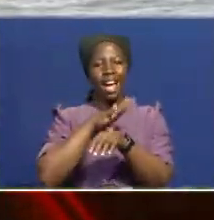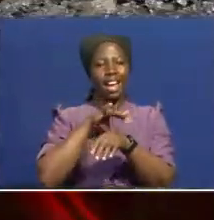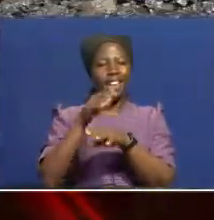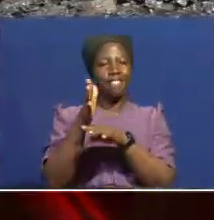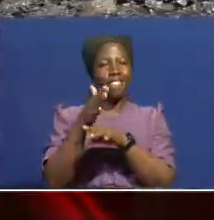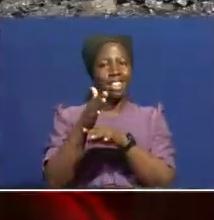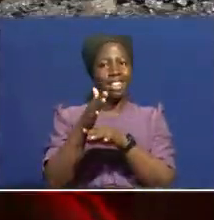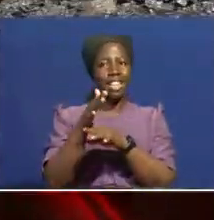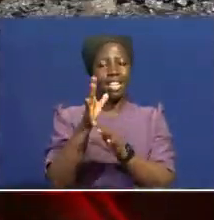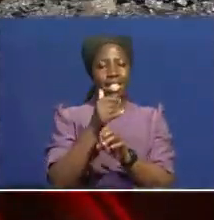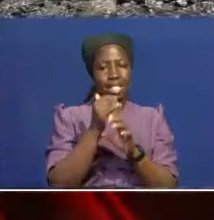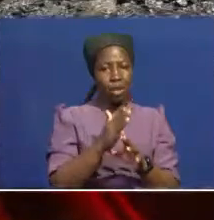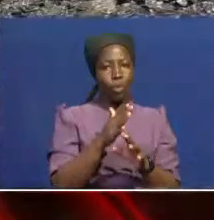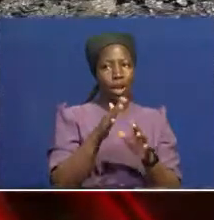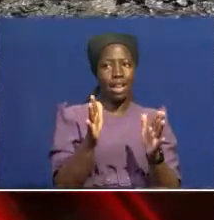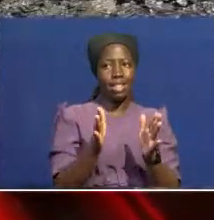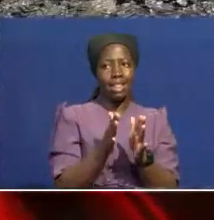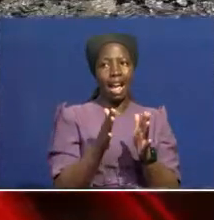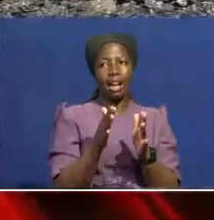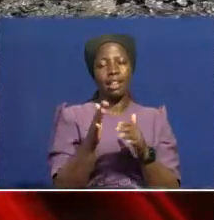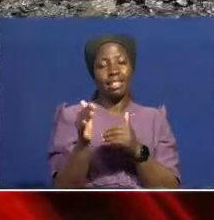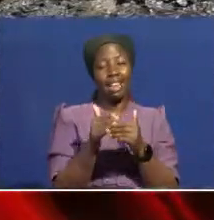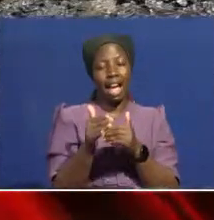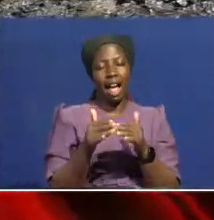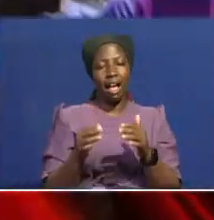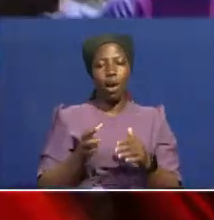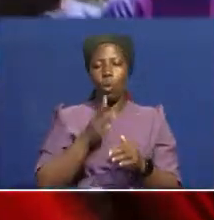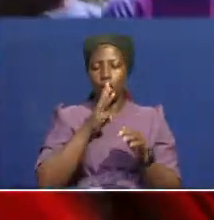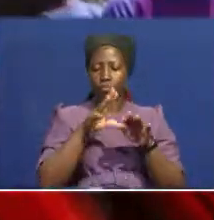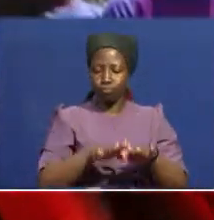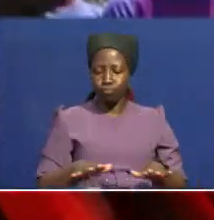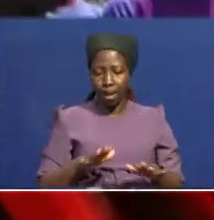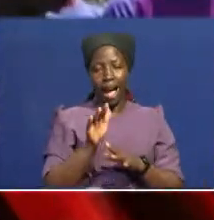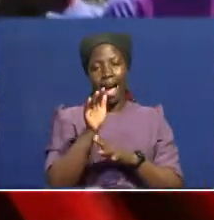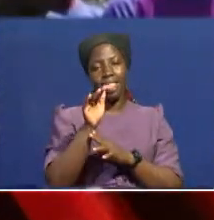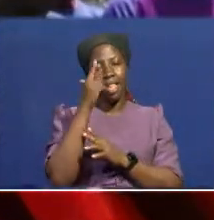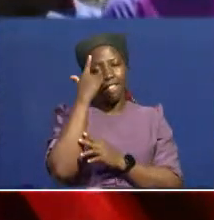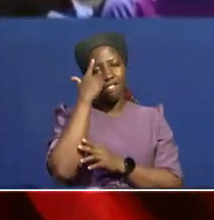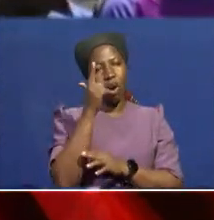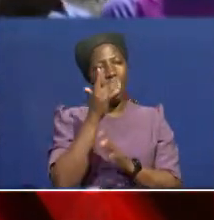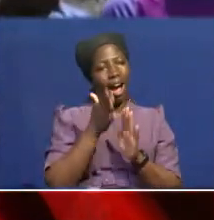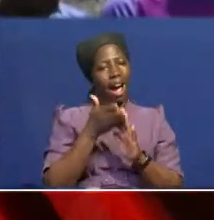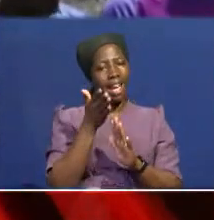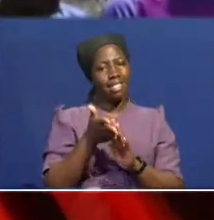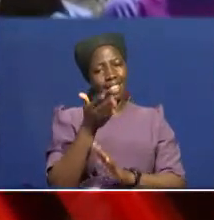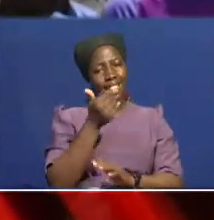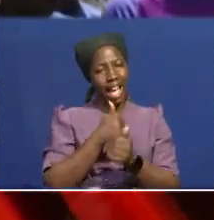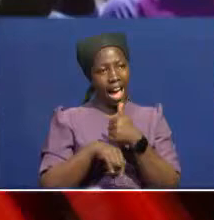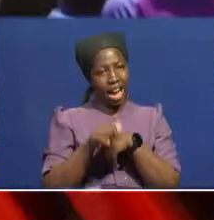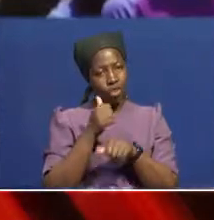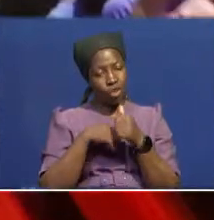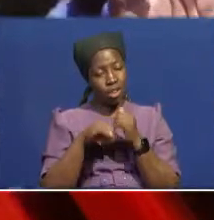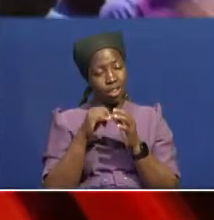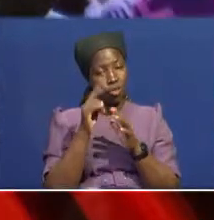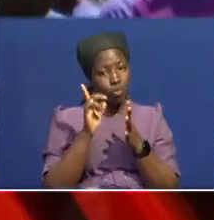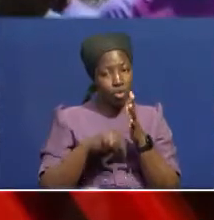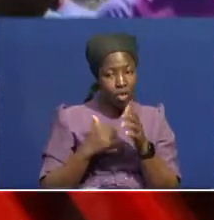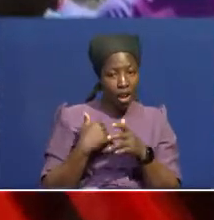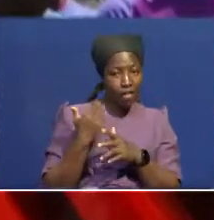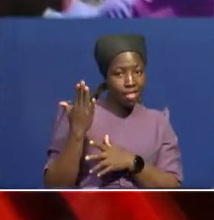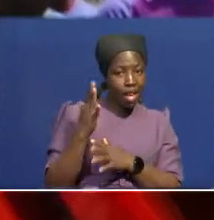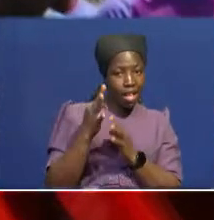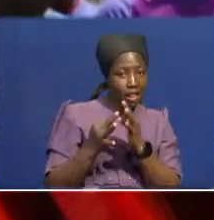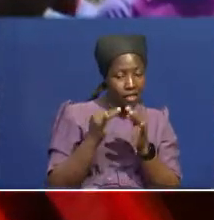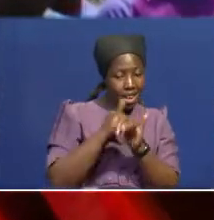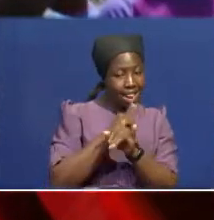stakeholders around the lake are seeking urgent intervention. Whatever we have here, if we don't clean it today, we'll head straight to the